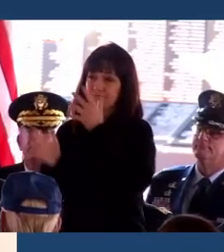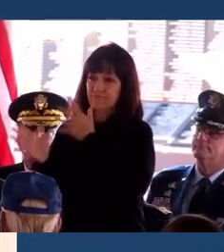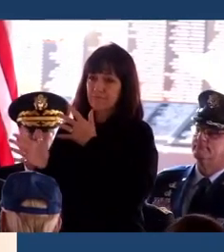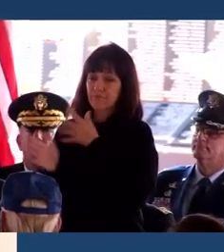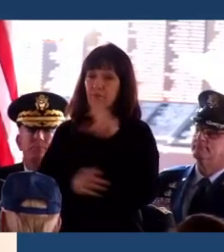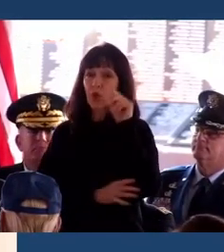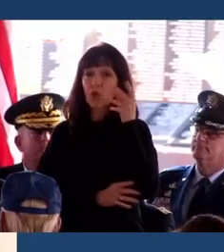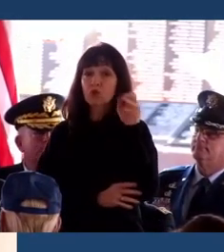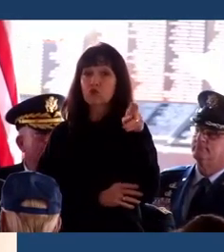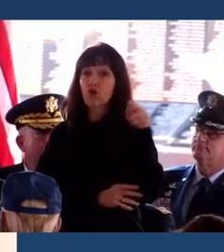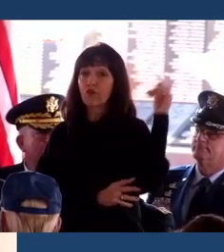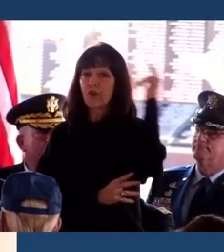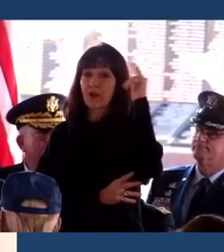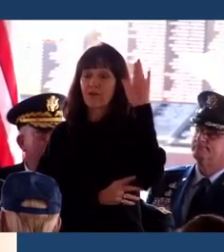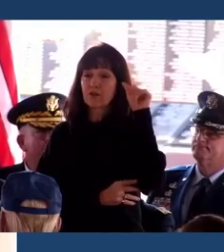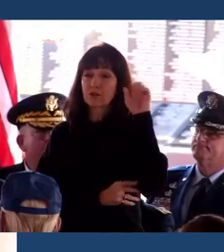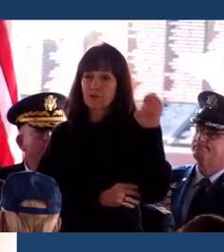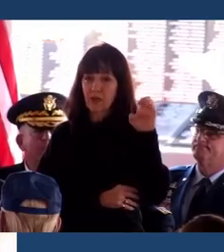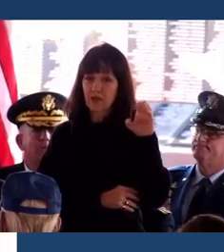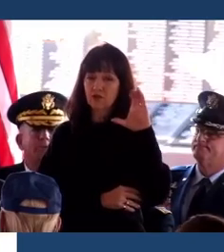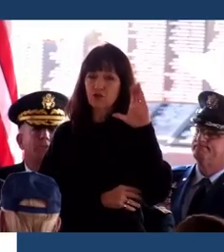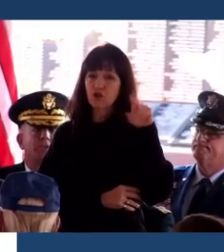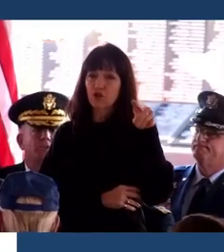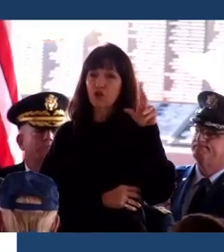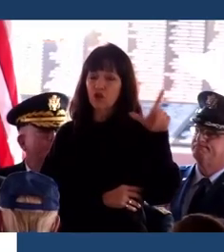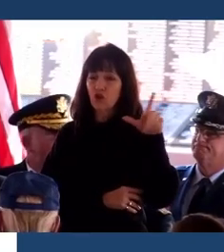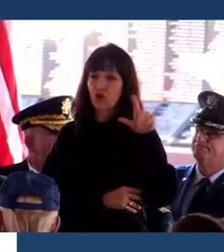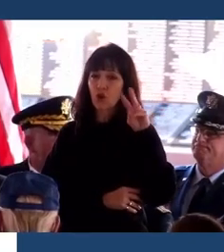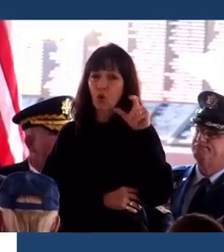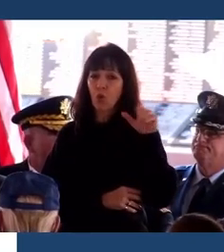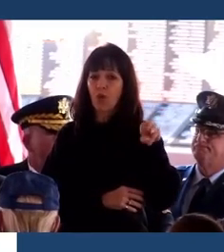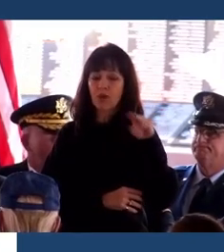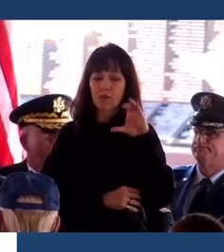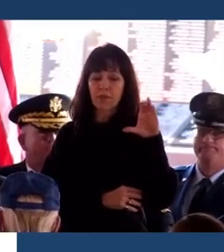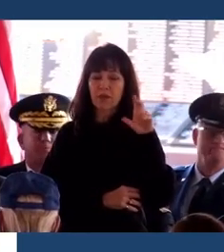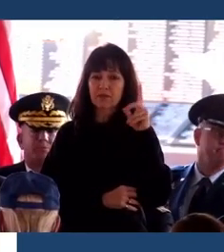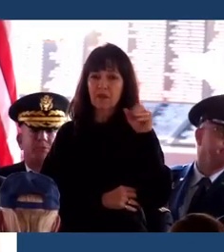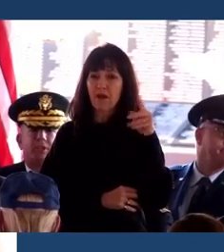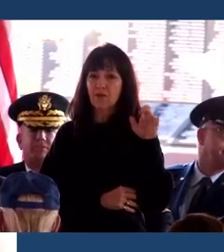Dover Air Force Base Wing Commander Colonel William McDonald.